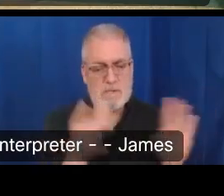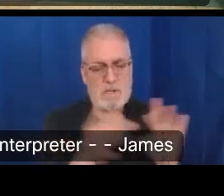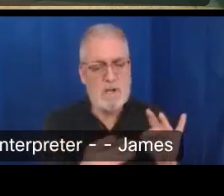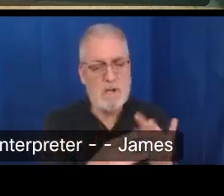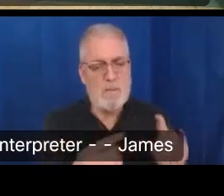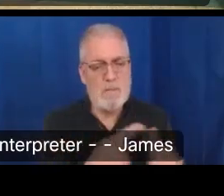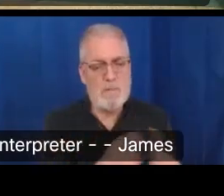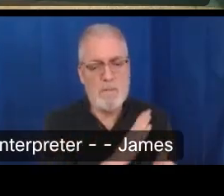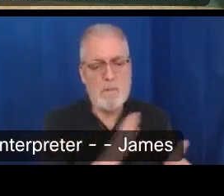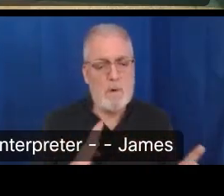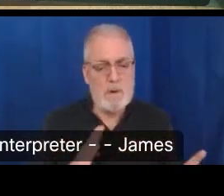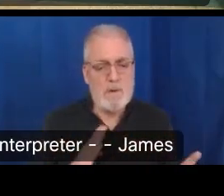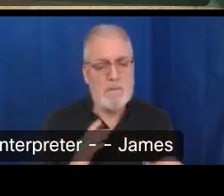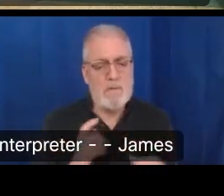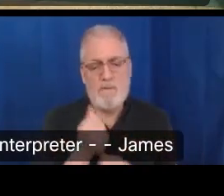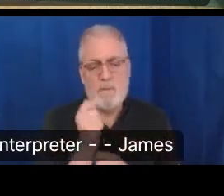public comment.